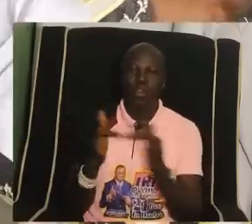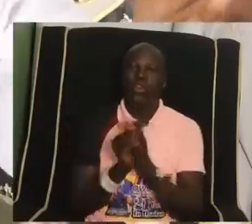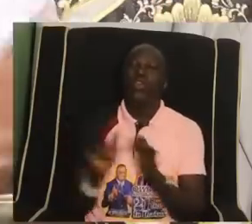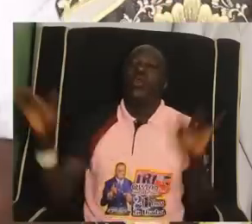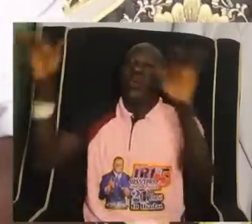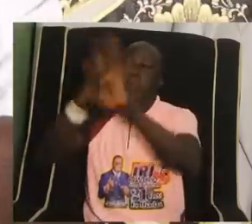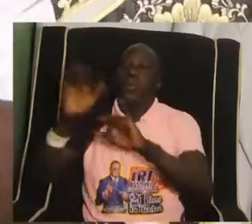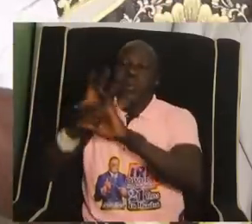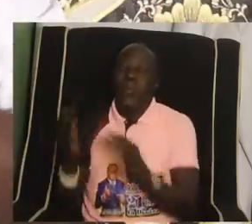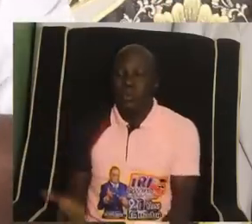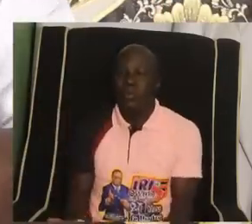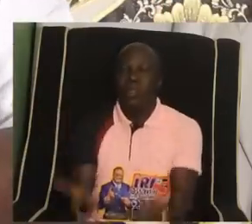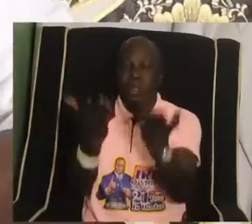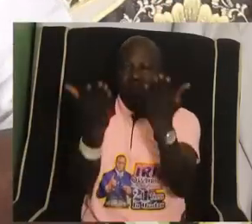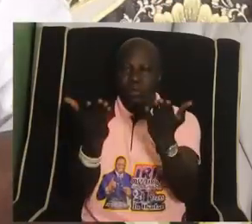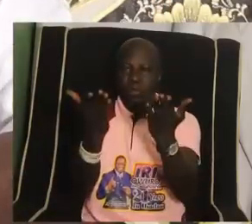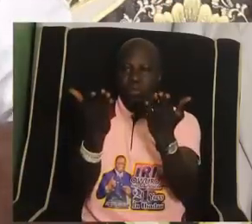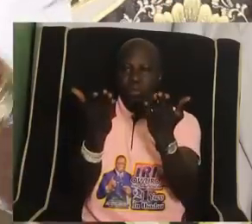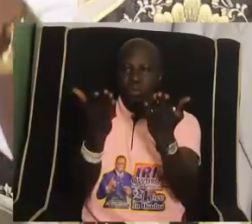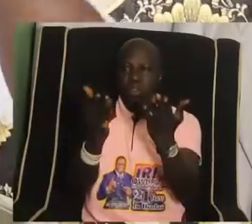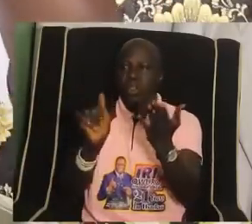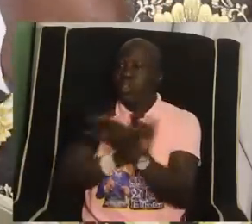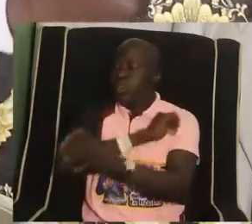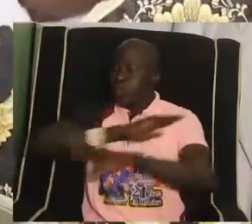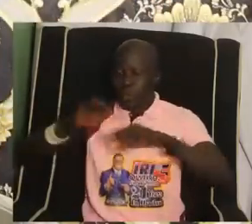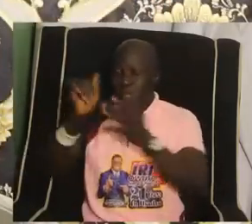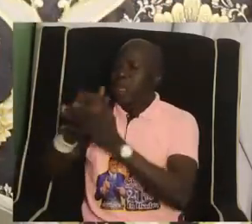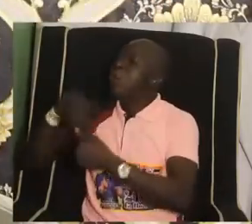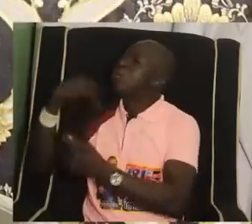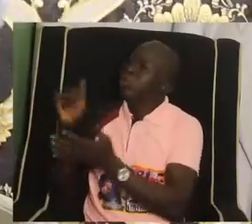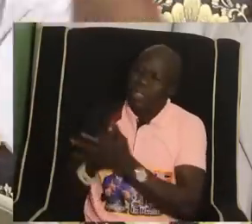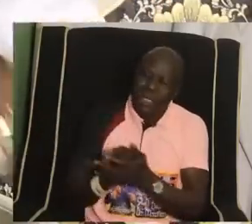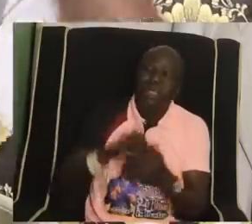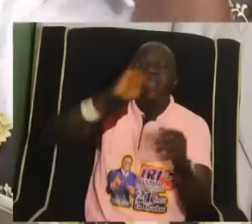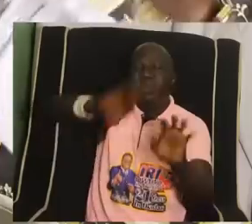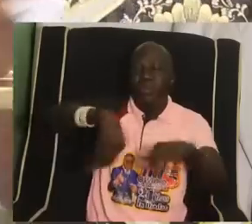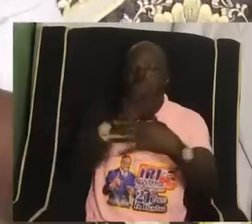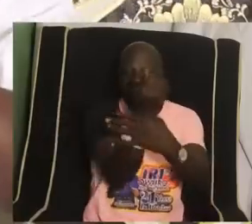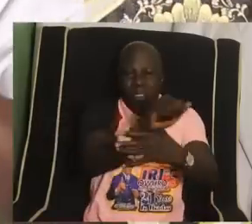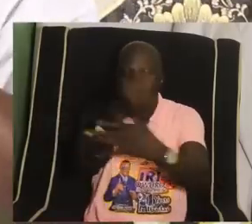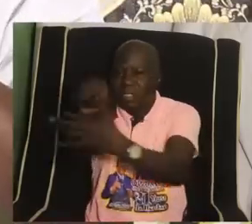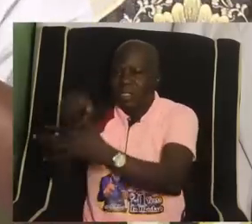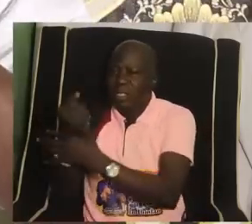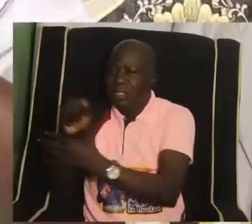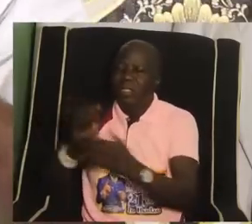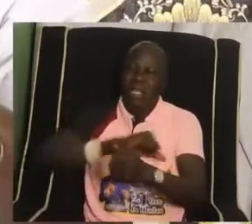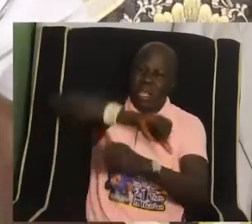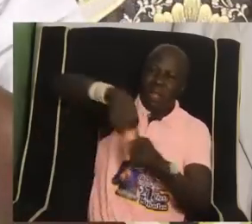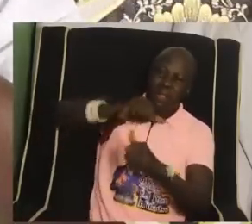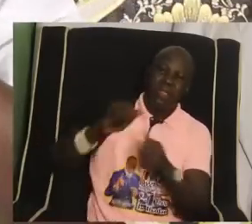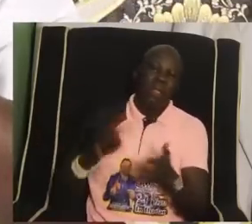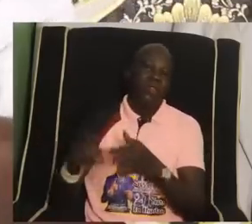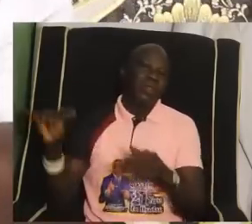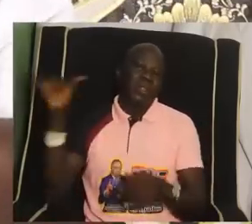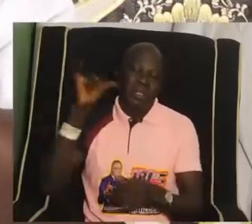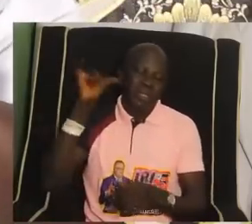Jesus. And I be osoke. Amen. Mercy will elevate you. A o le salai pe ororo fun gbogbo eniyan lone. We give everybody an answer today. Ana la